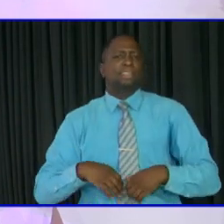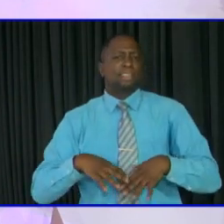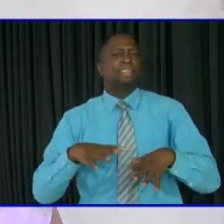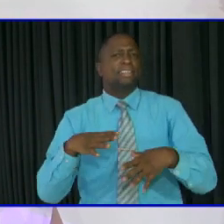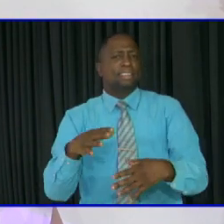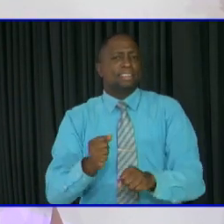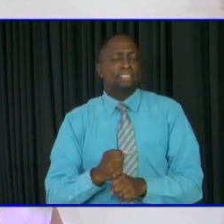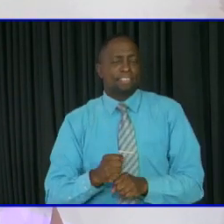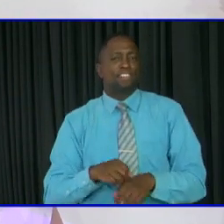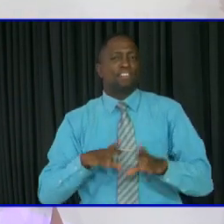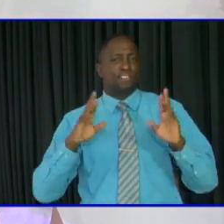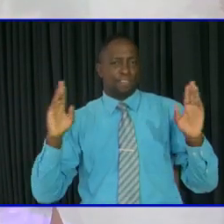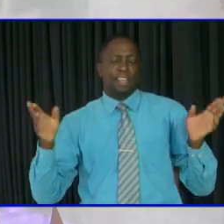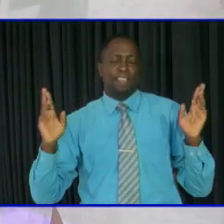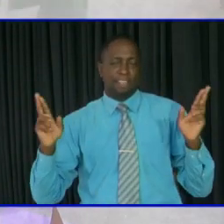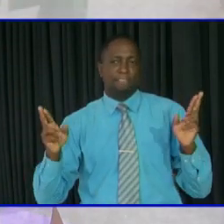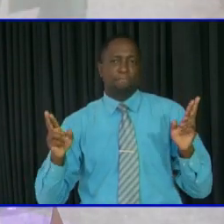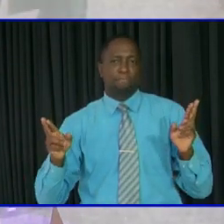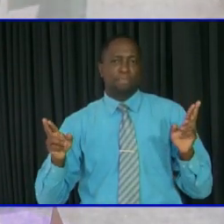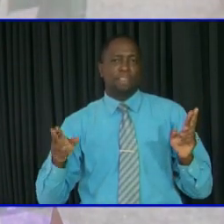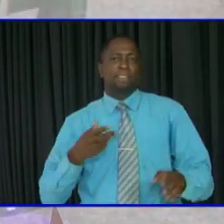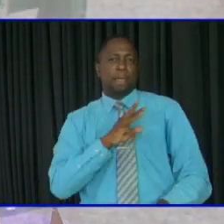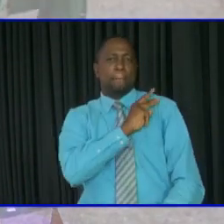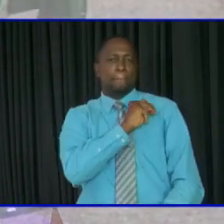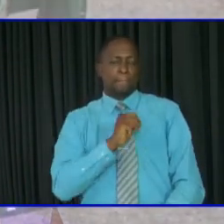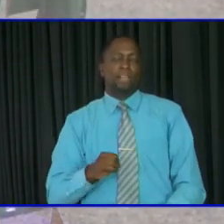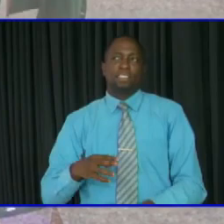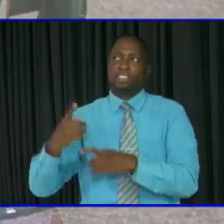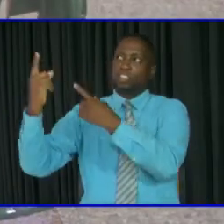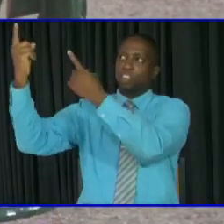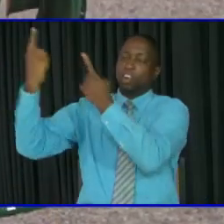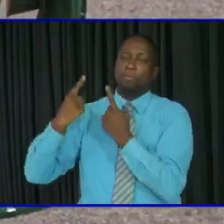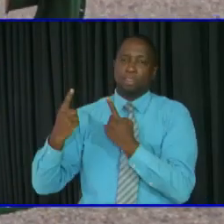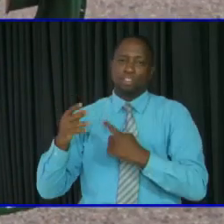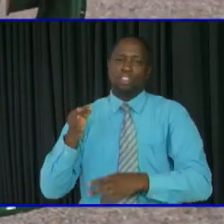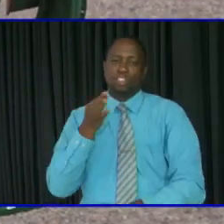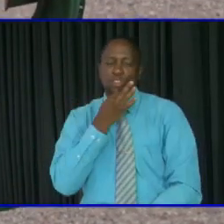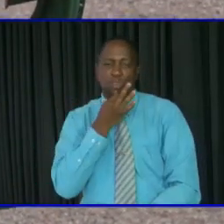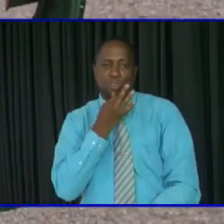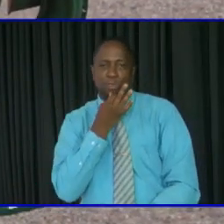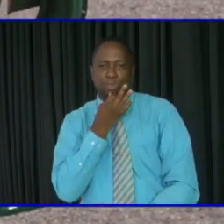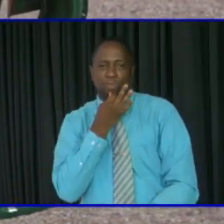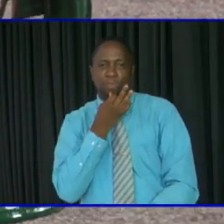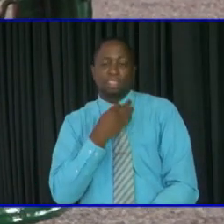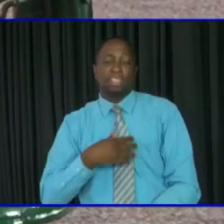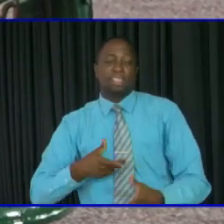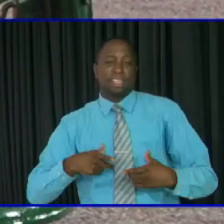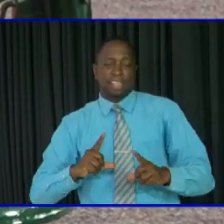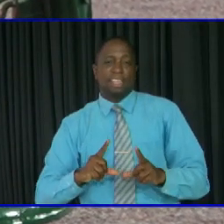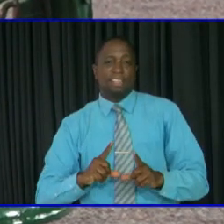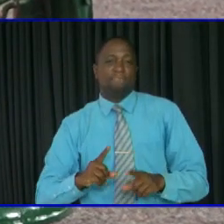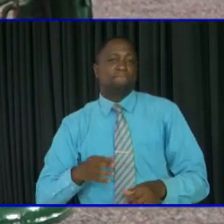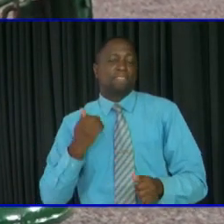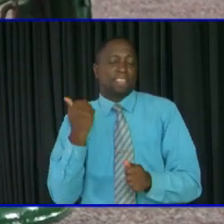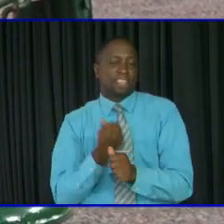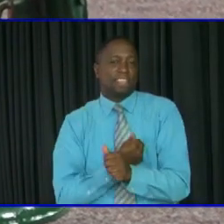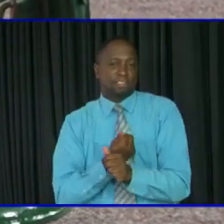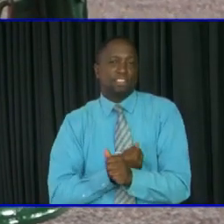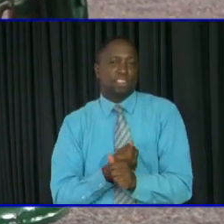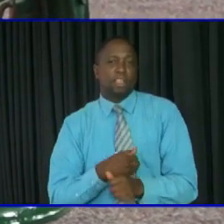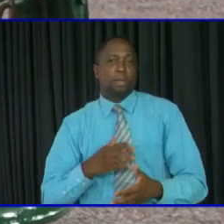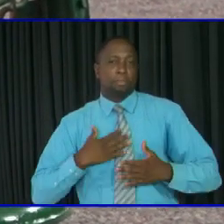lamps with godly fear. The Master's coming draweth near, let every lamp be